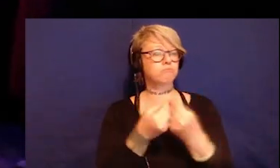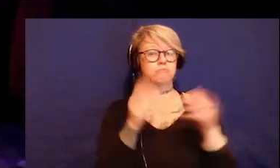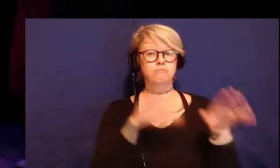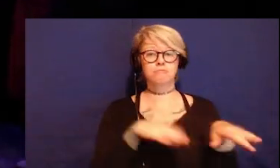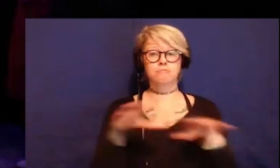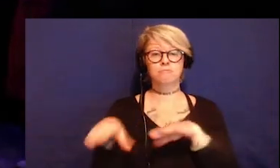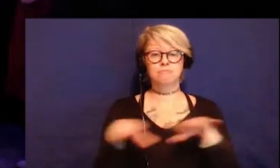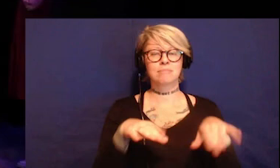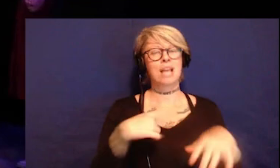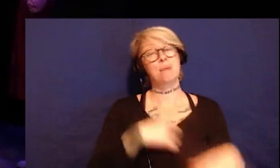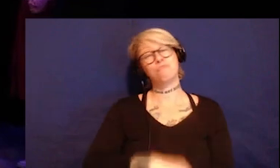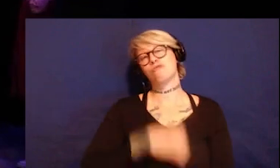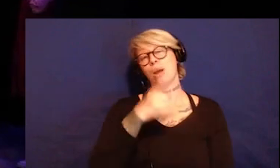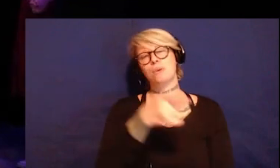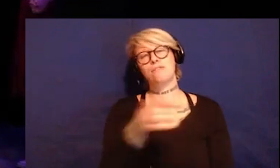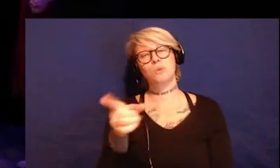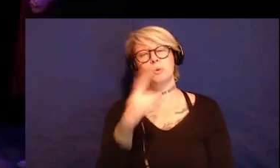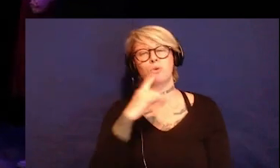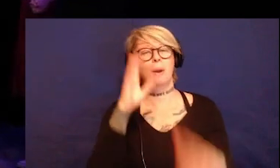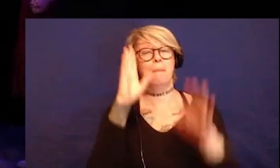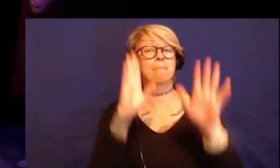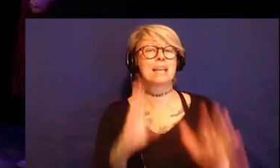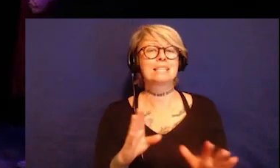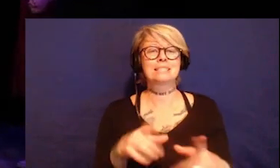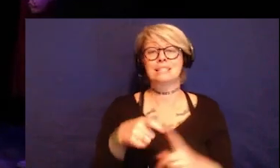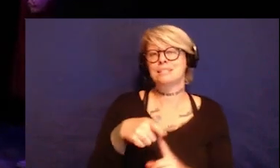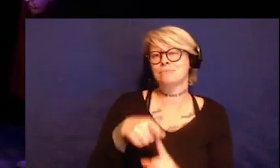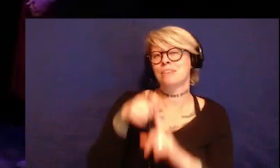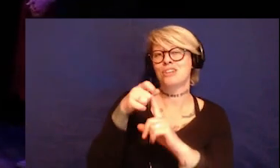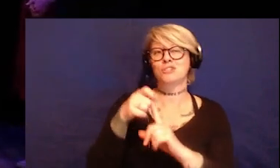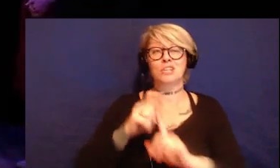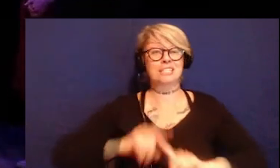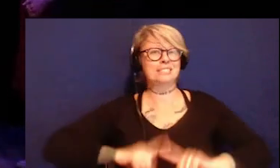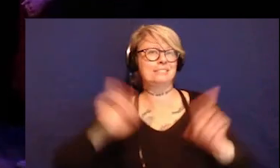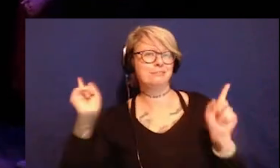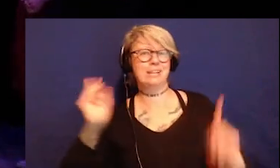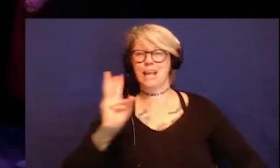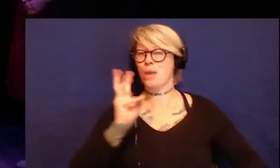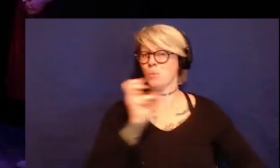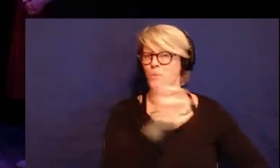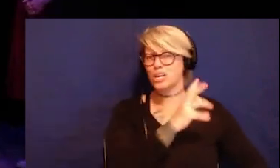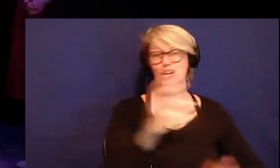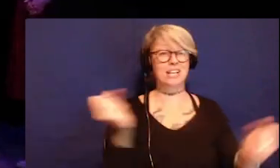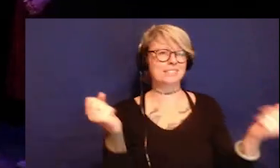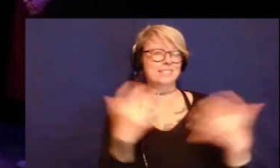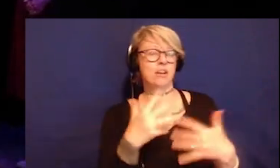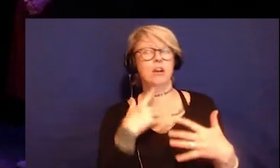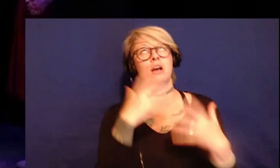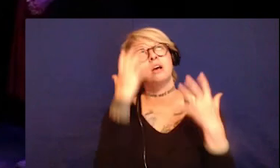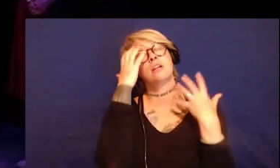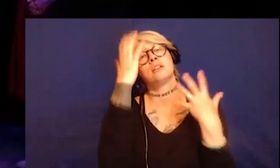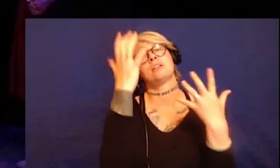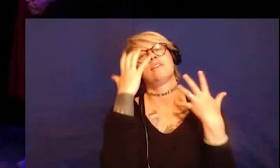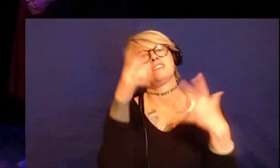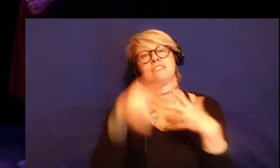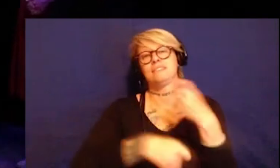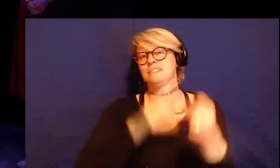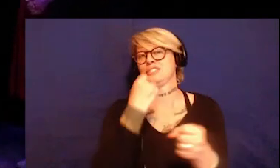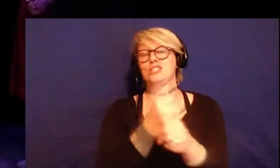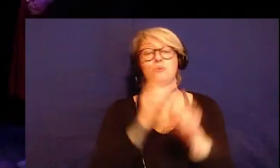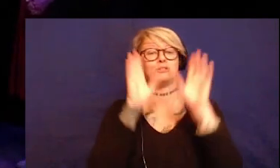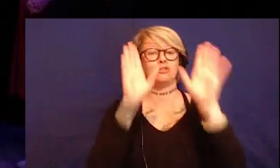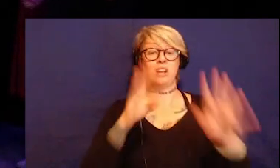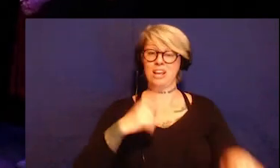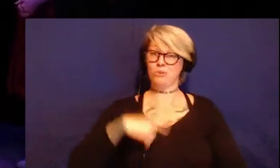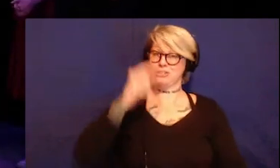of all you. You're all so amazing and exceptional and different and weird and scary. And I loved it this year. It was such a great year. And you're all taller